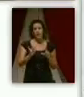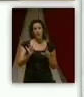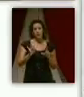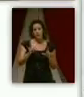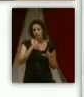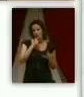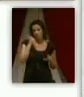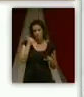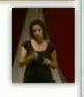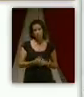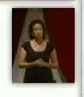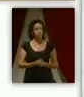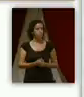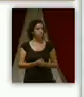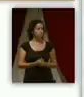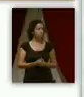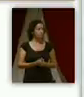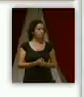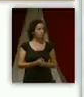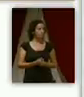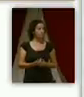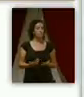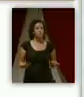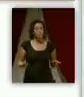how difficult it is.